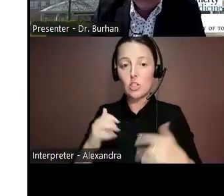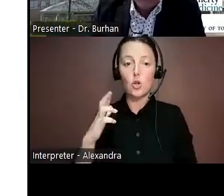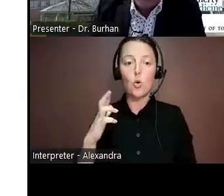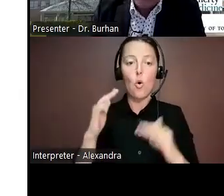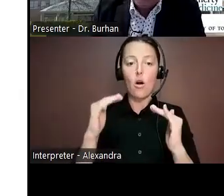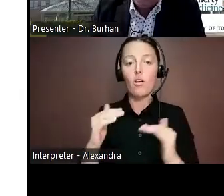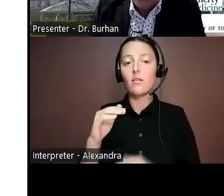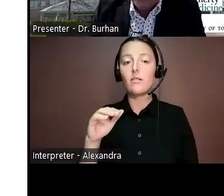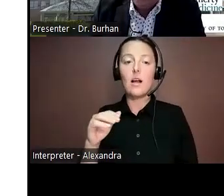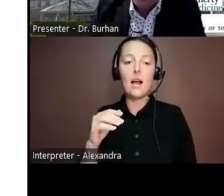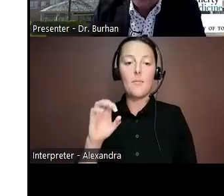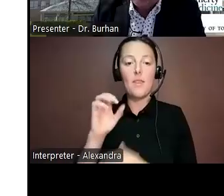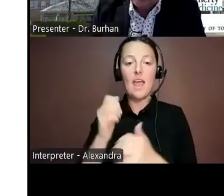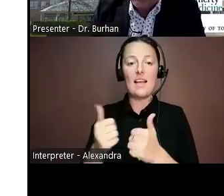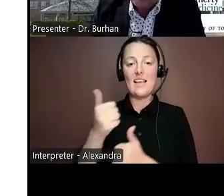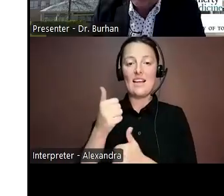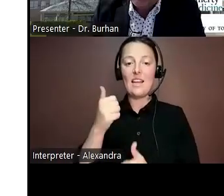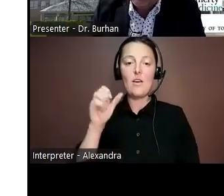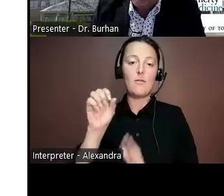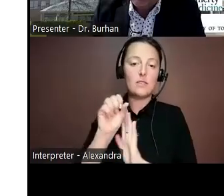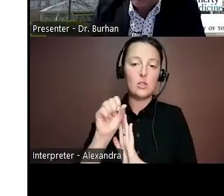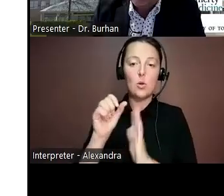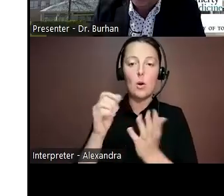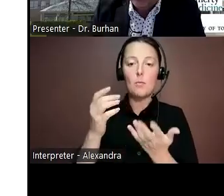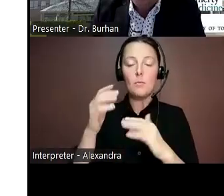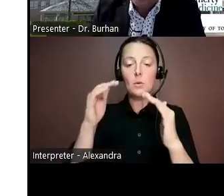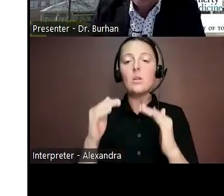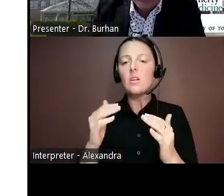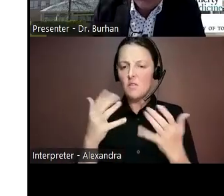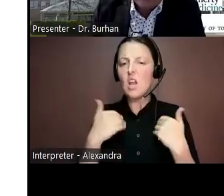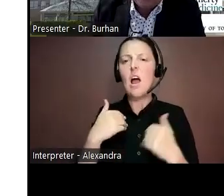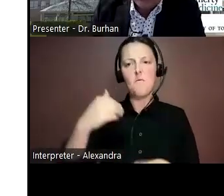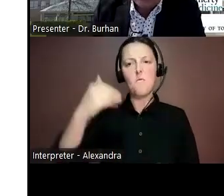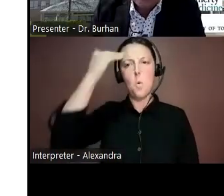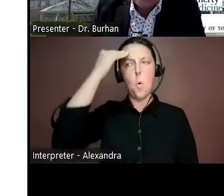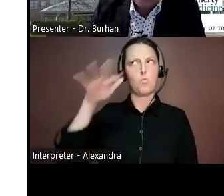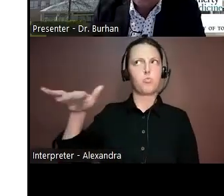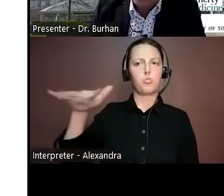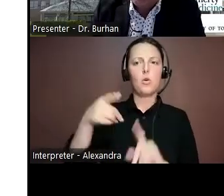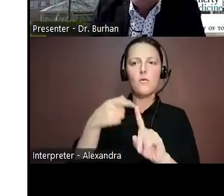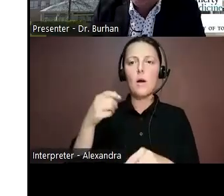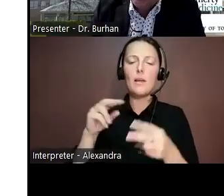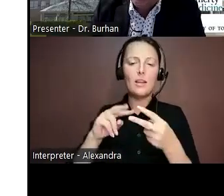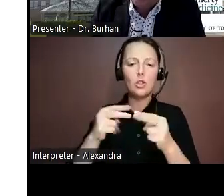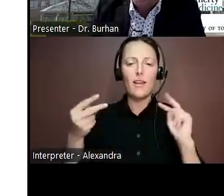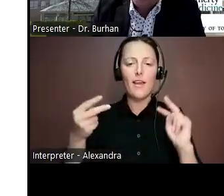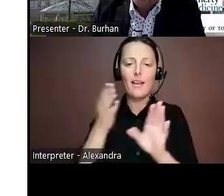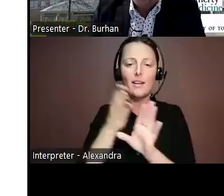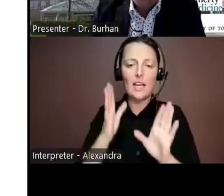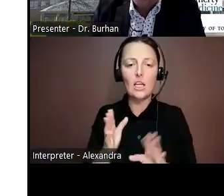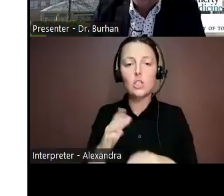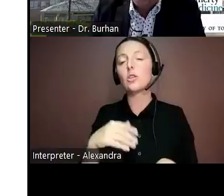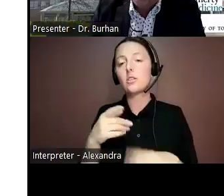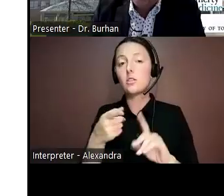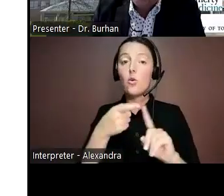already known by geriatric psychiatrists, that sometimes people come to us for depression. The depression seems to be a bit different. You